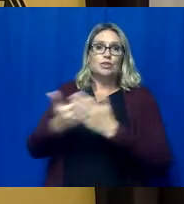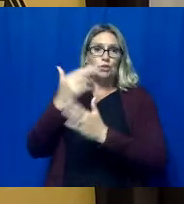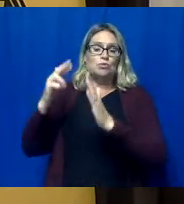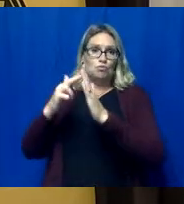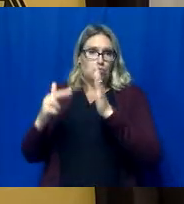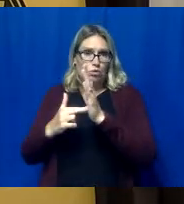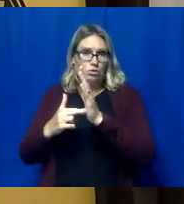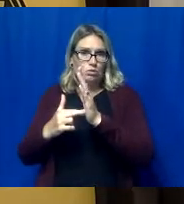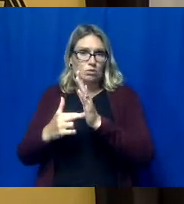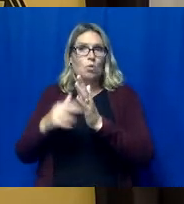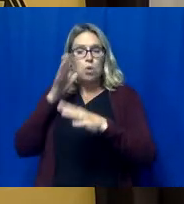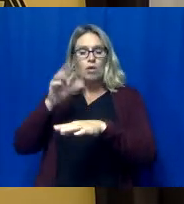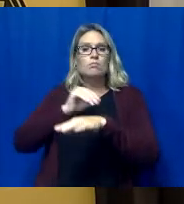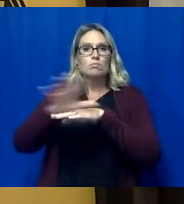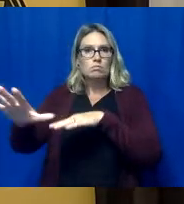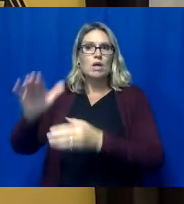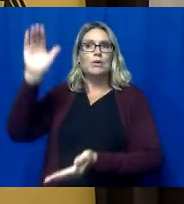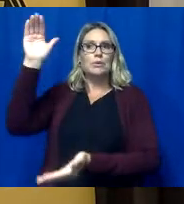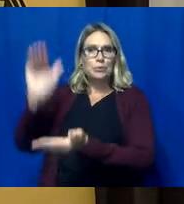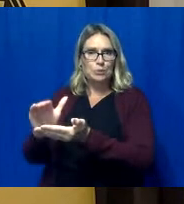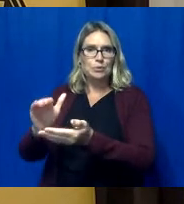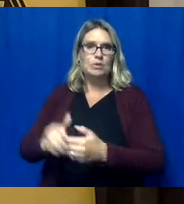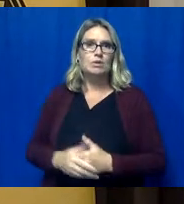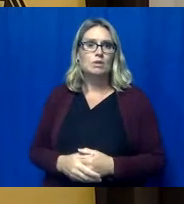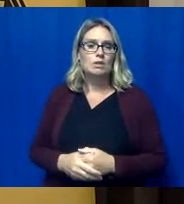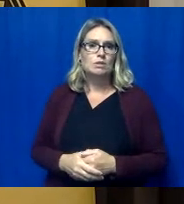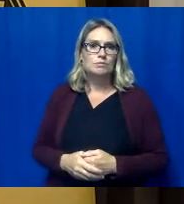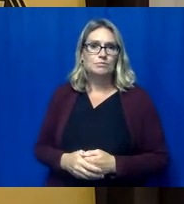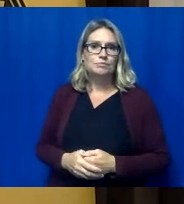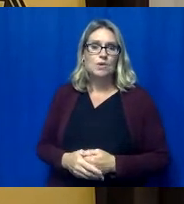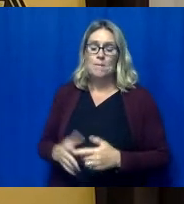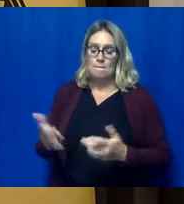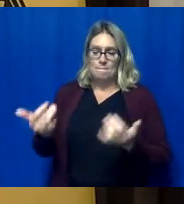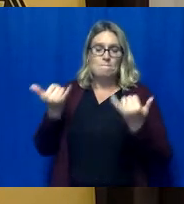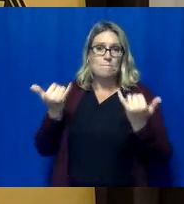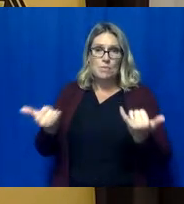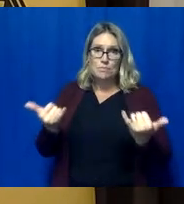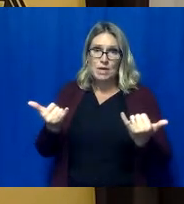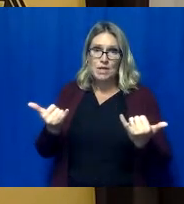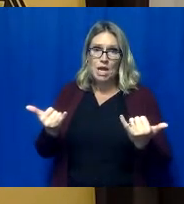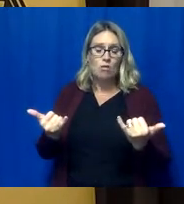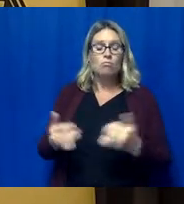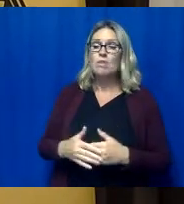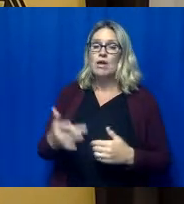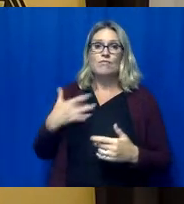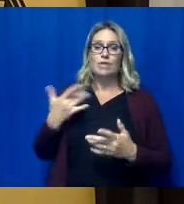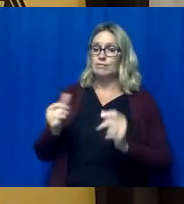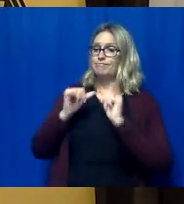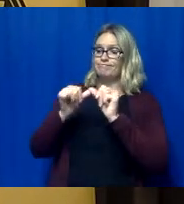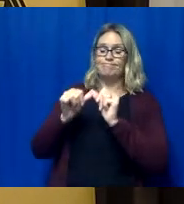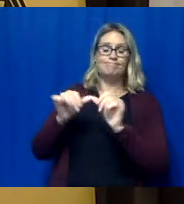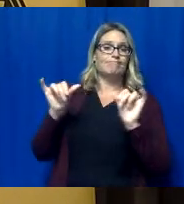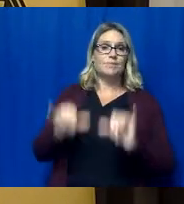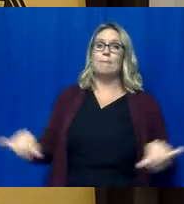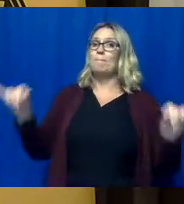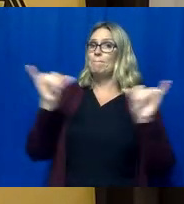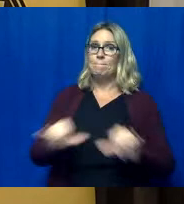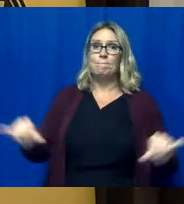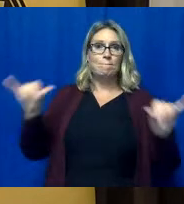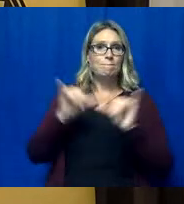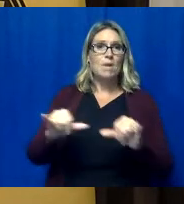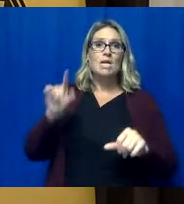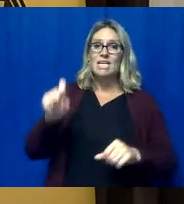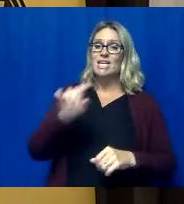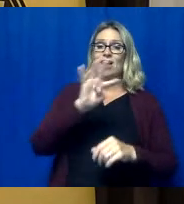difference, and we'll go deeper if necessary. But right now, I guess the message is consistent. If we can get those